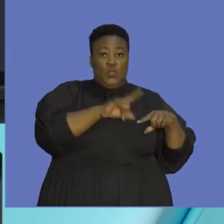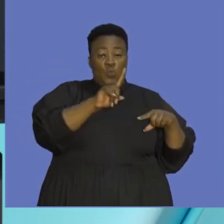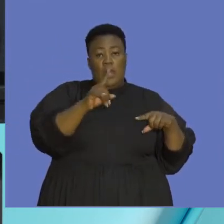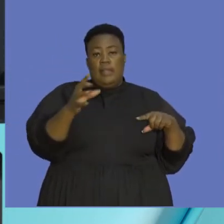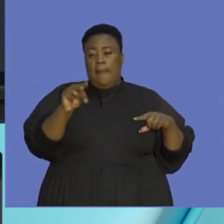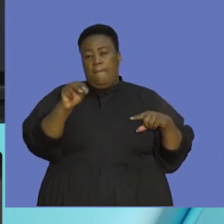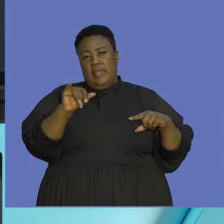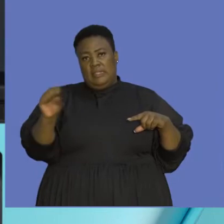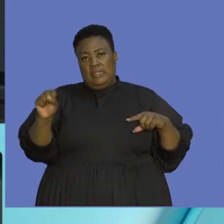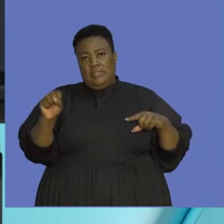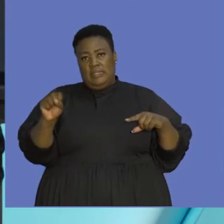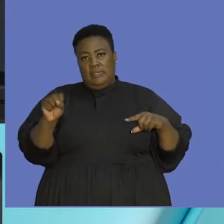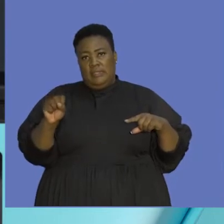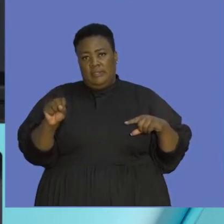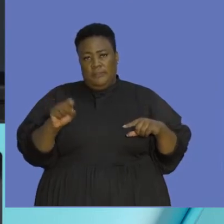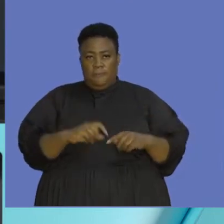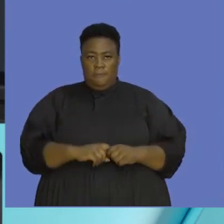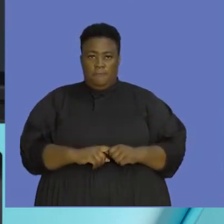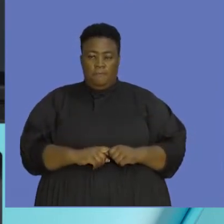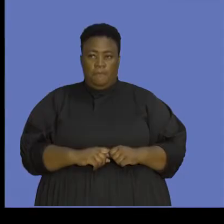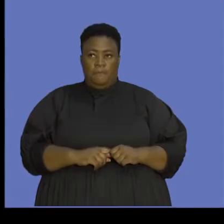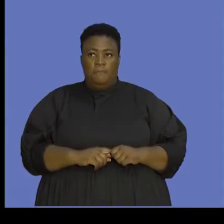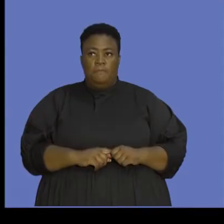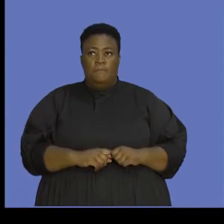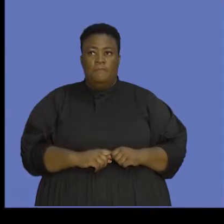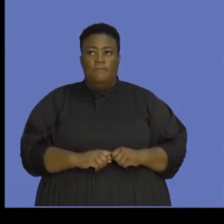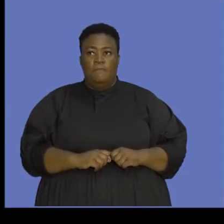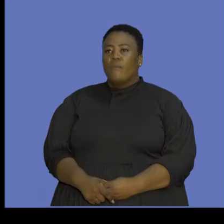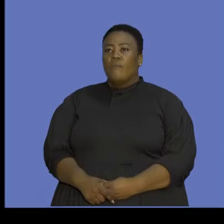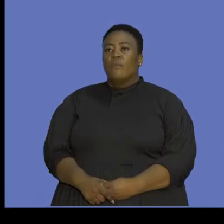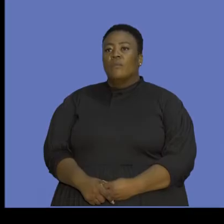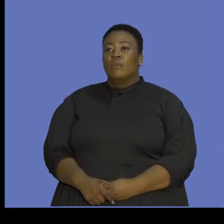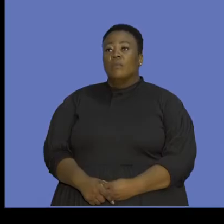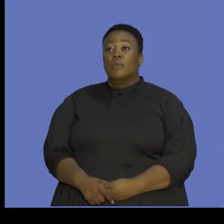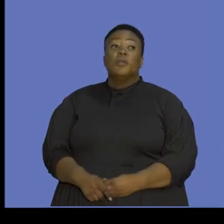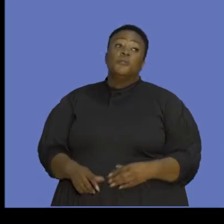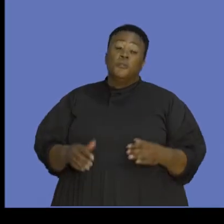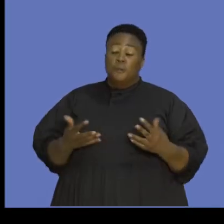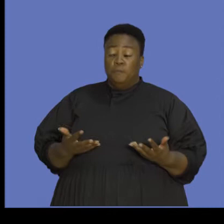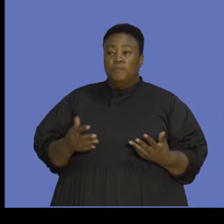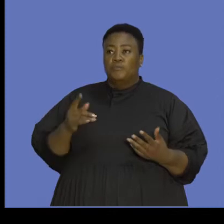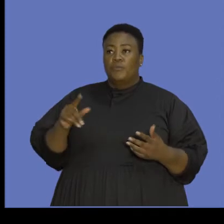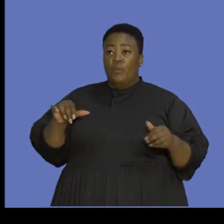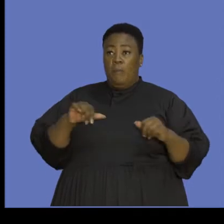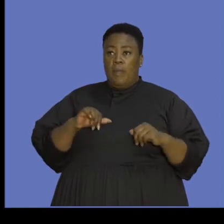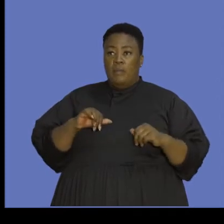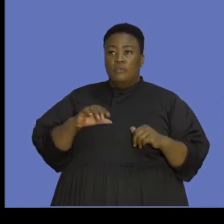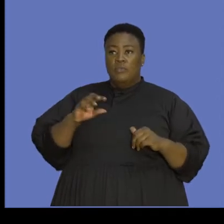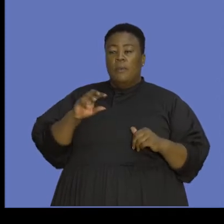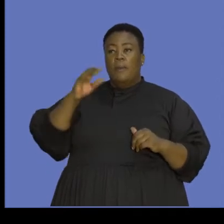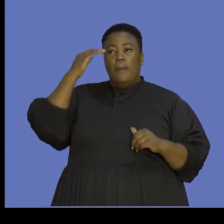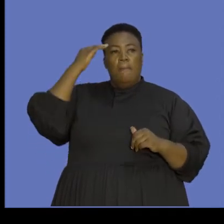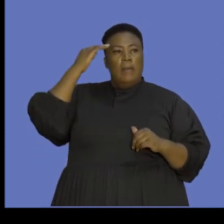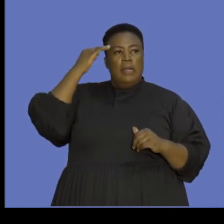mass, which is why we put it first in the equation, okay, and in the statement. So if we come back to our mind map with all our